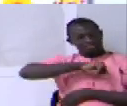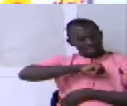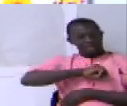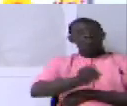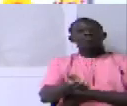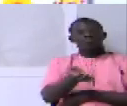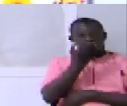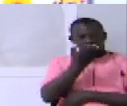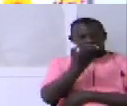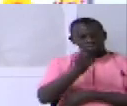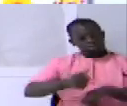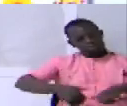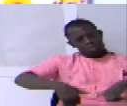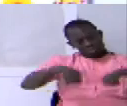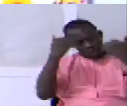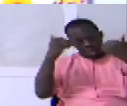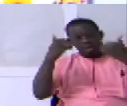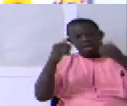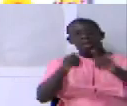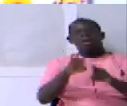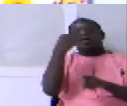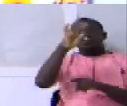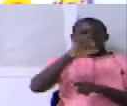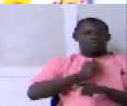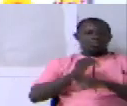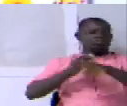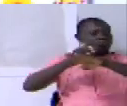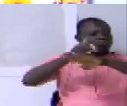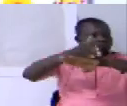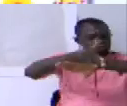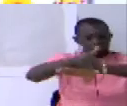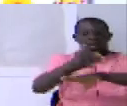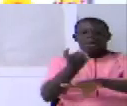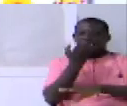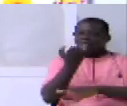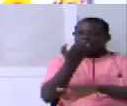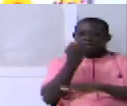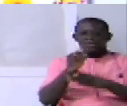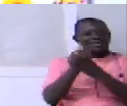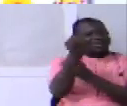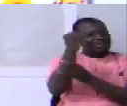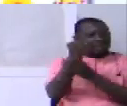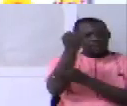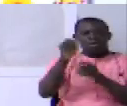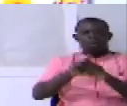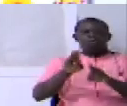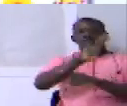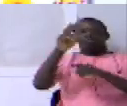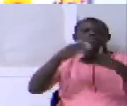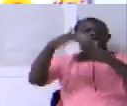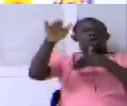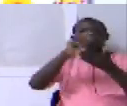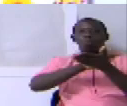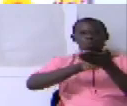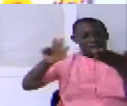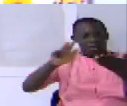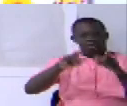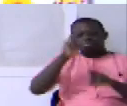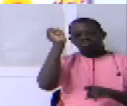is good. But if I am to continue eating that kere, it will not take me one week, I will dislike it.